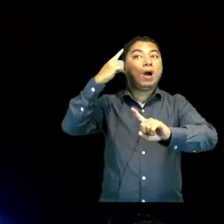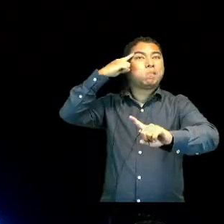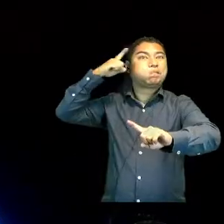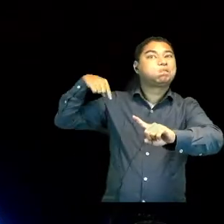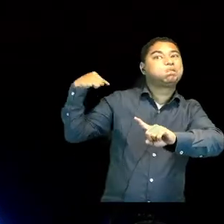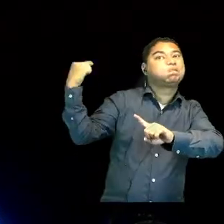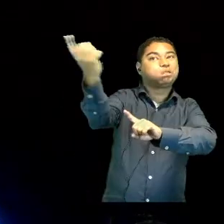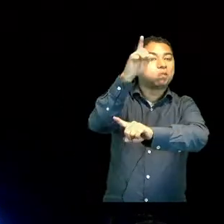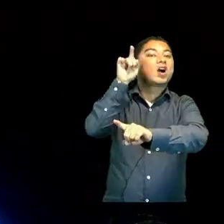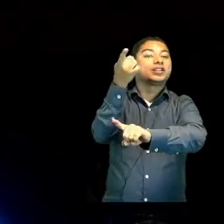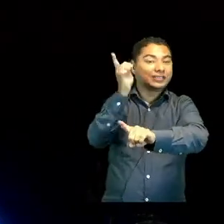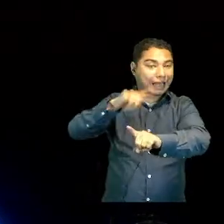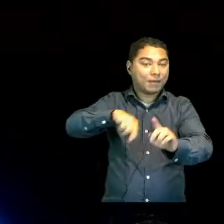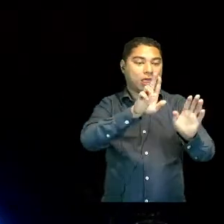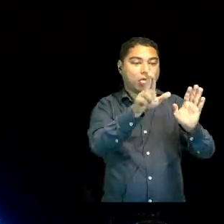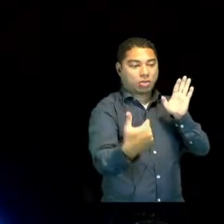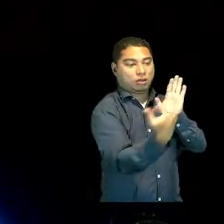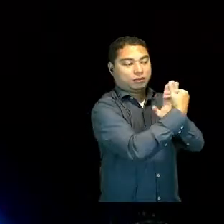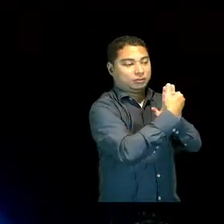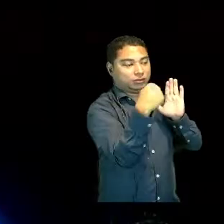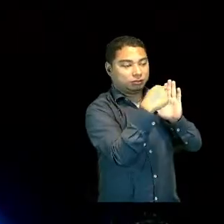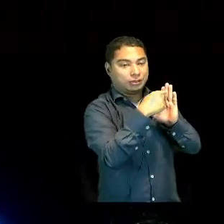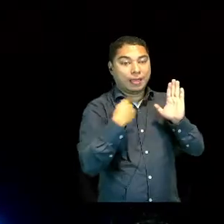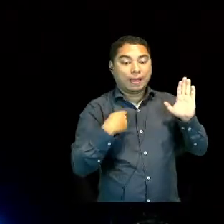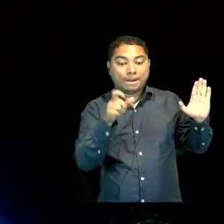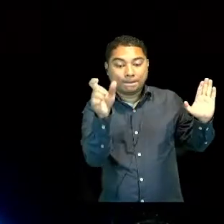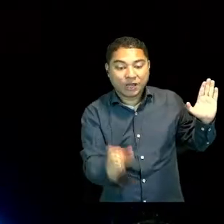of the globe's most important black women.